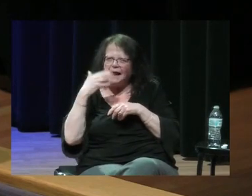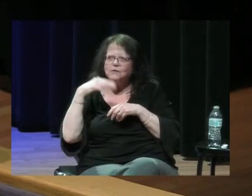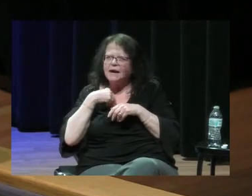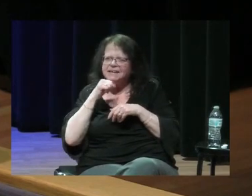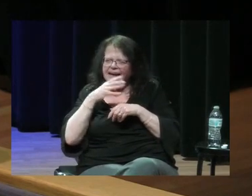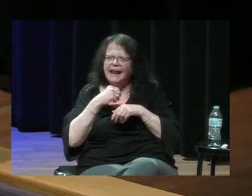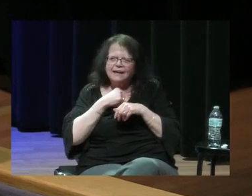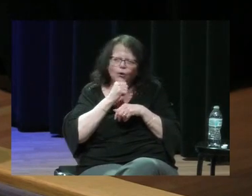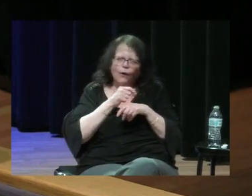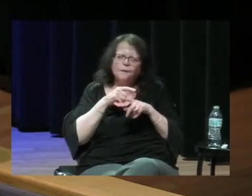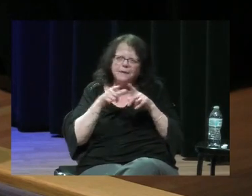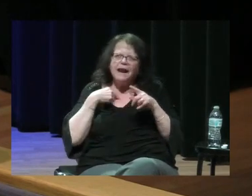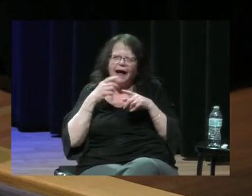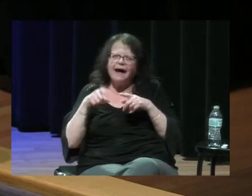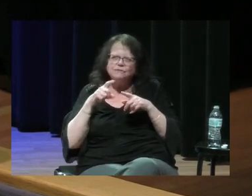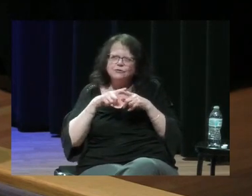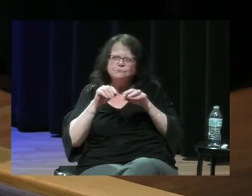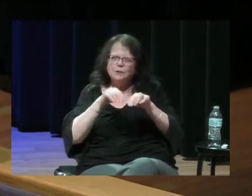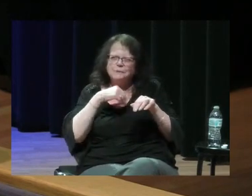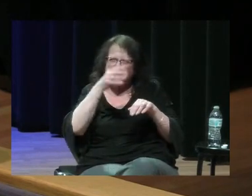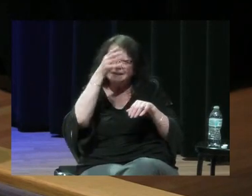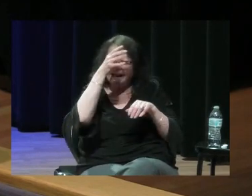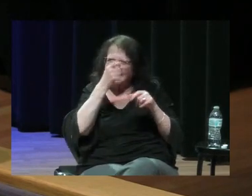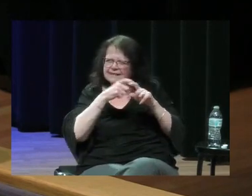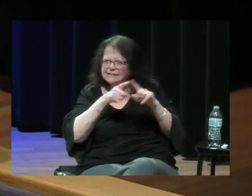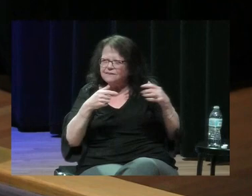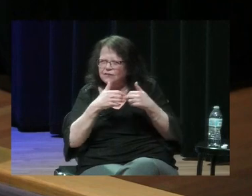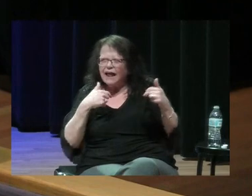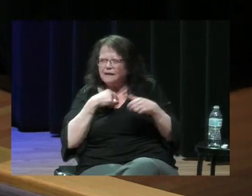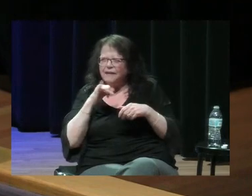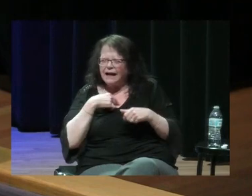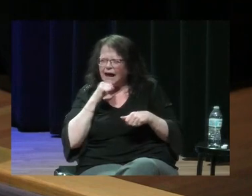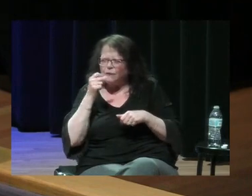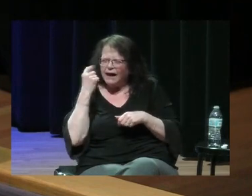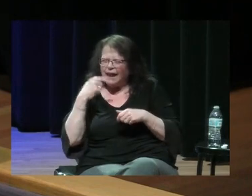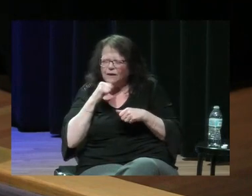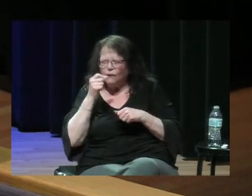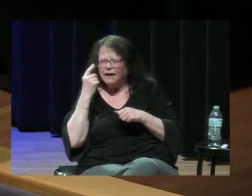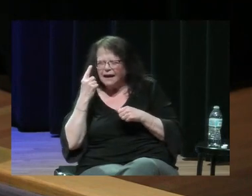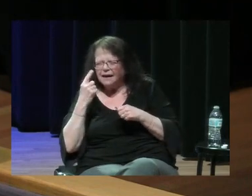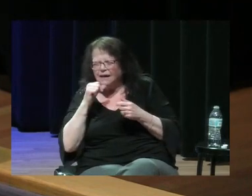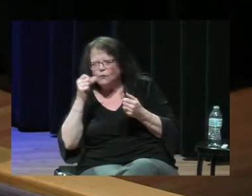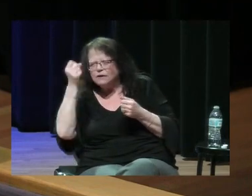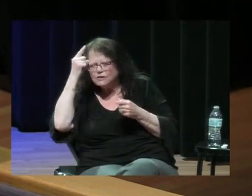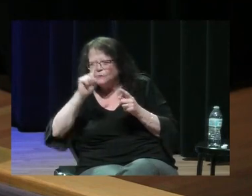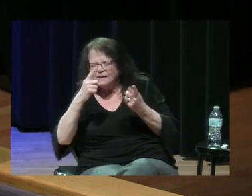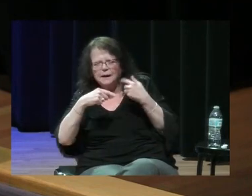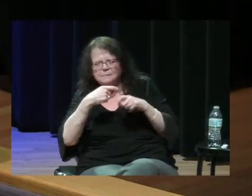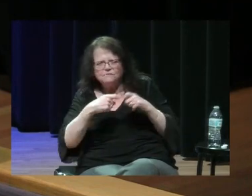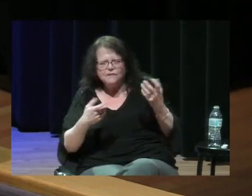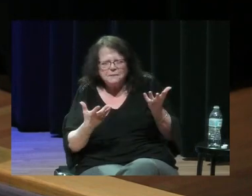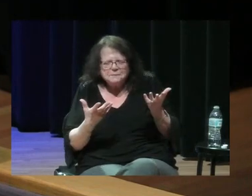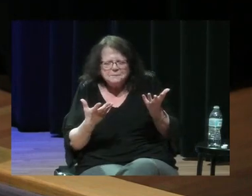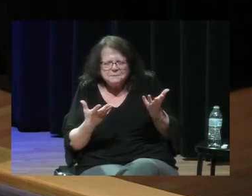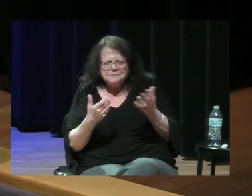don't. And I got in with my dad a little bit separately than that, where I was like, I don't get it. Like, I don't understand where this is coming from.